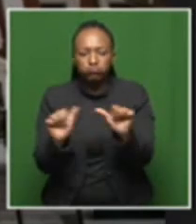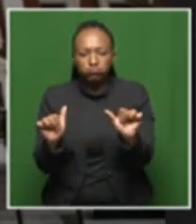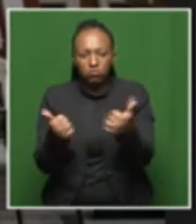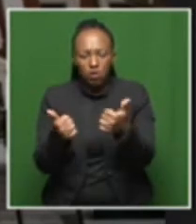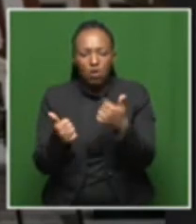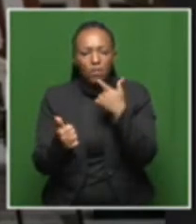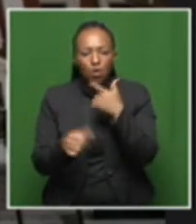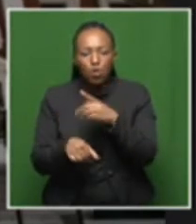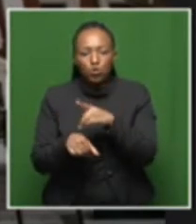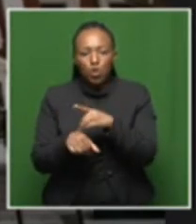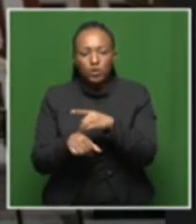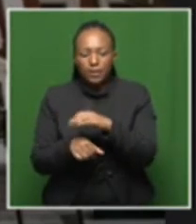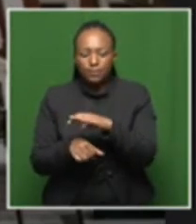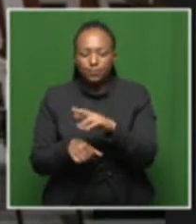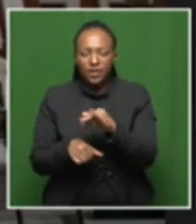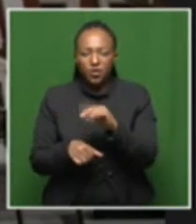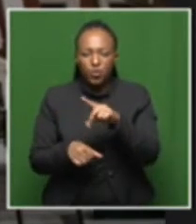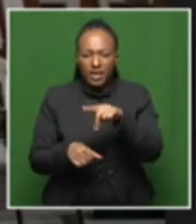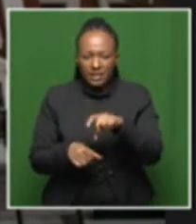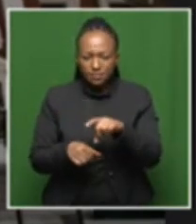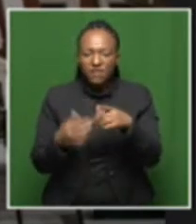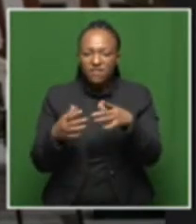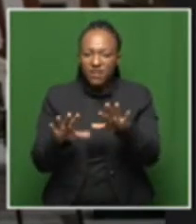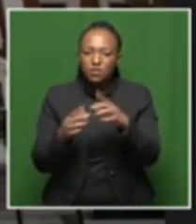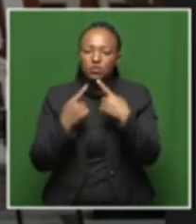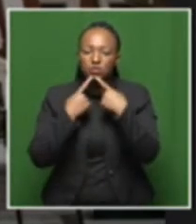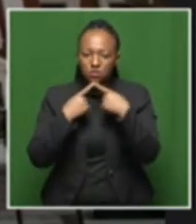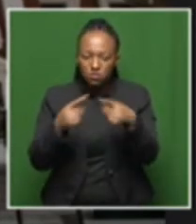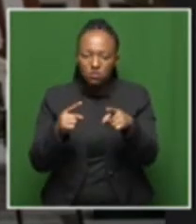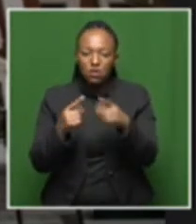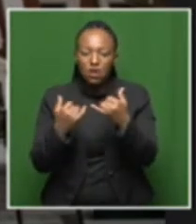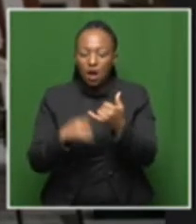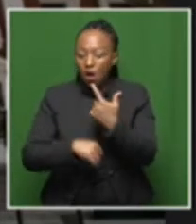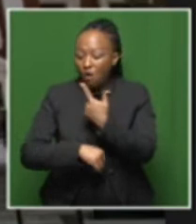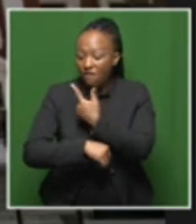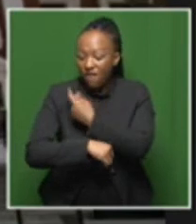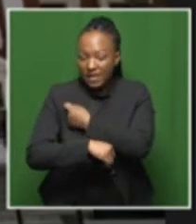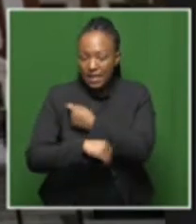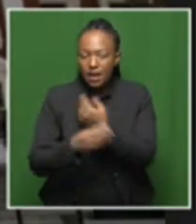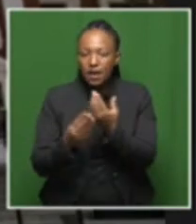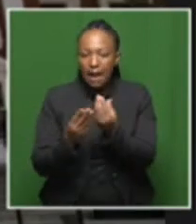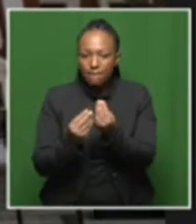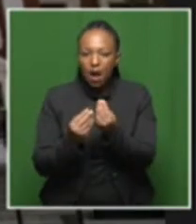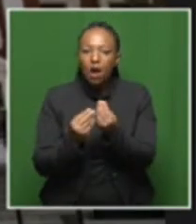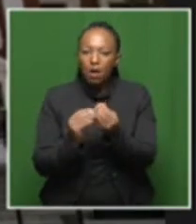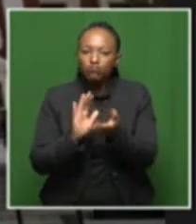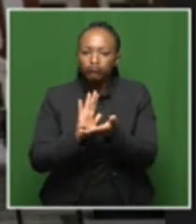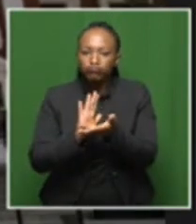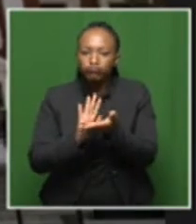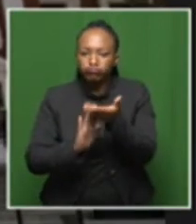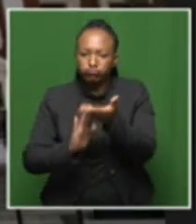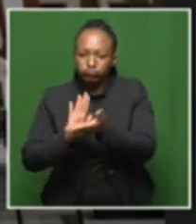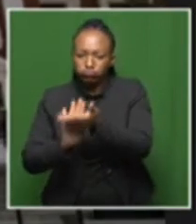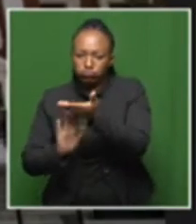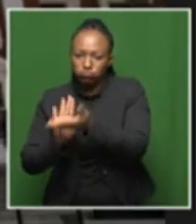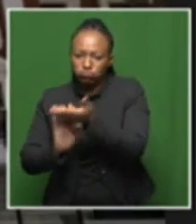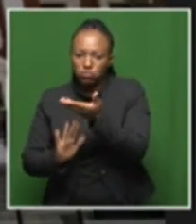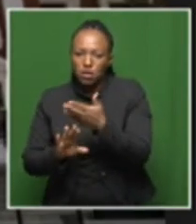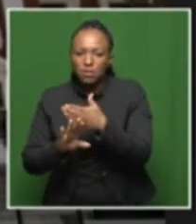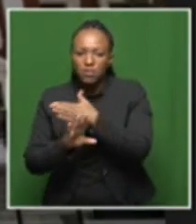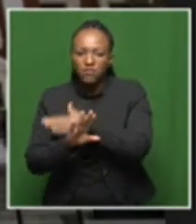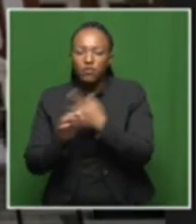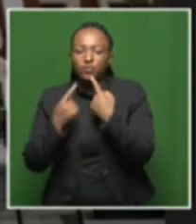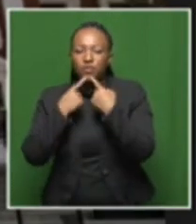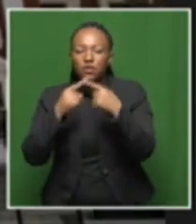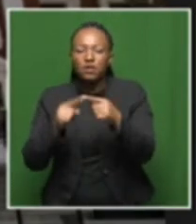Crisp, and also the increasing rate of vaccinations. As announced earlier on by